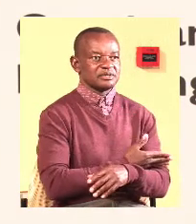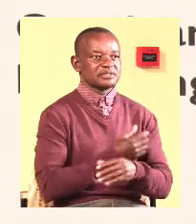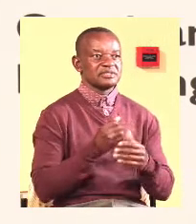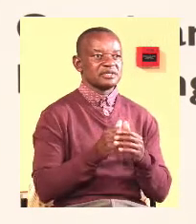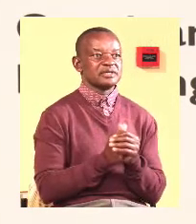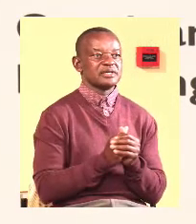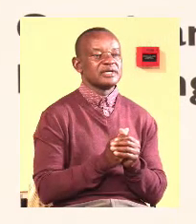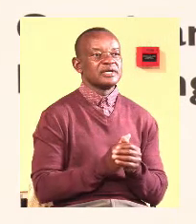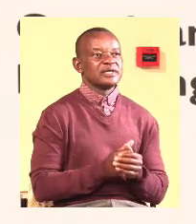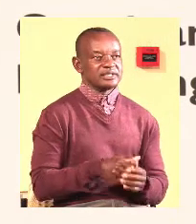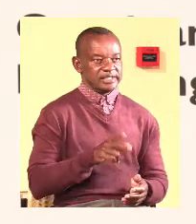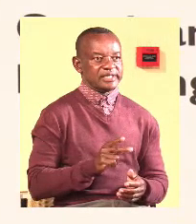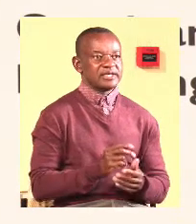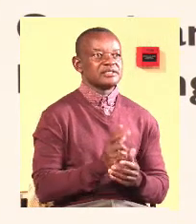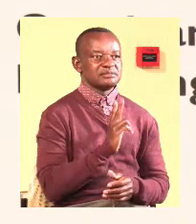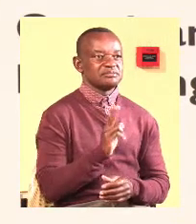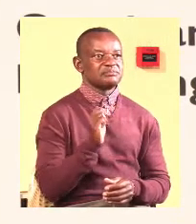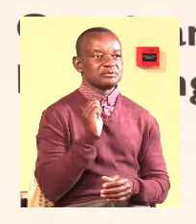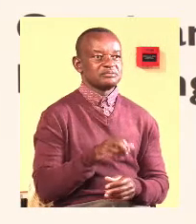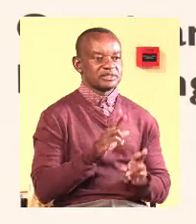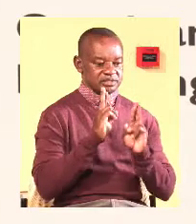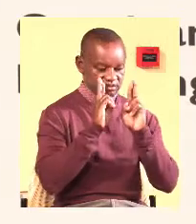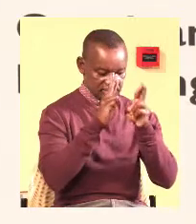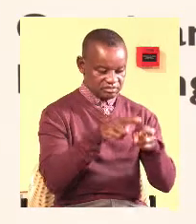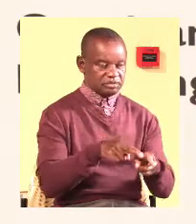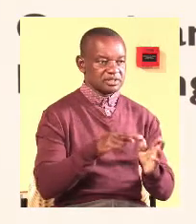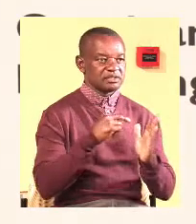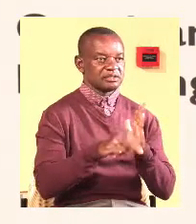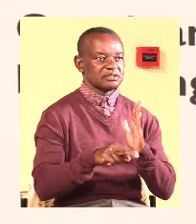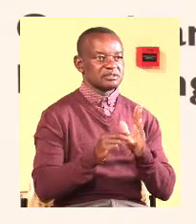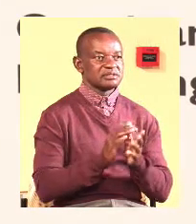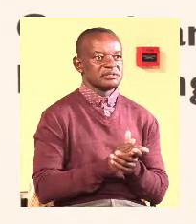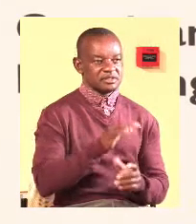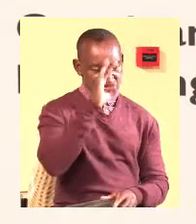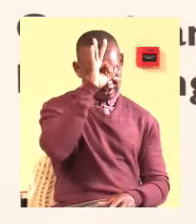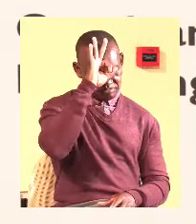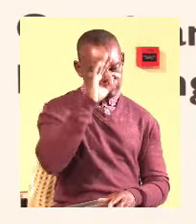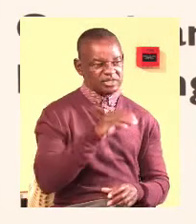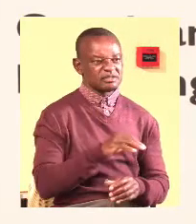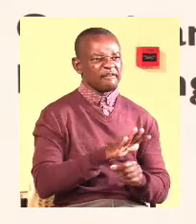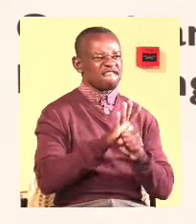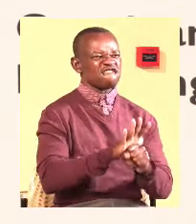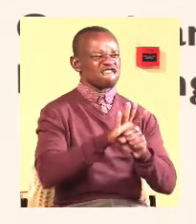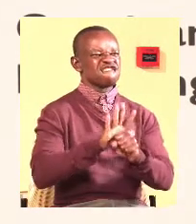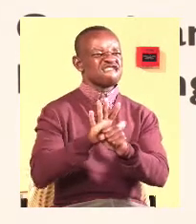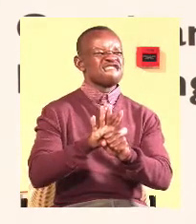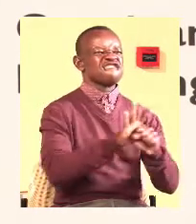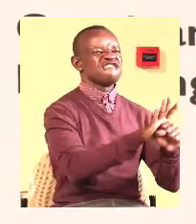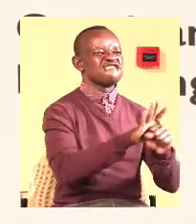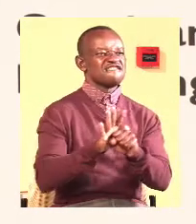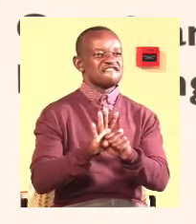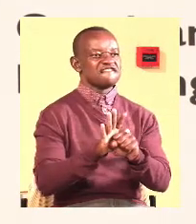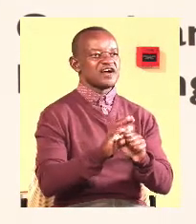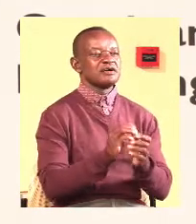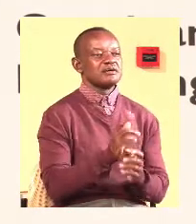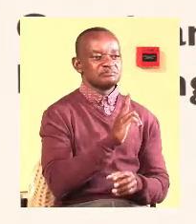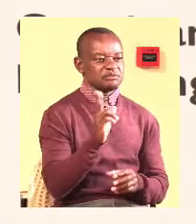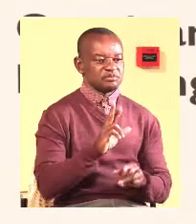law. So it's not a thing of forcing people to comply, but rather they themselves, they have to understand the importance